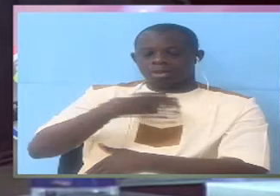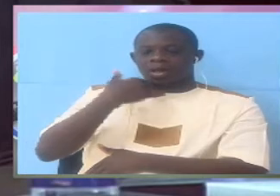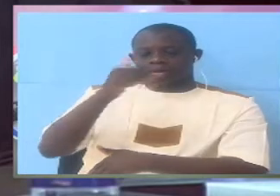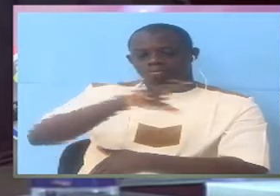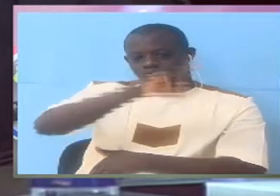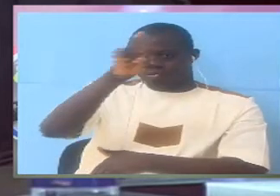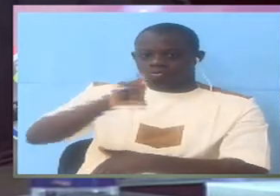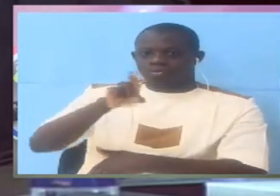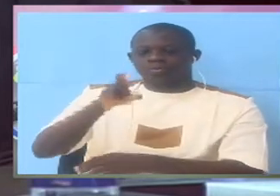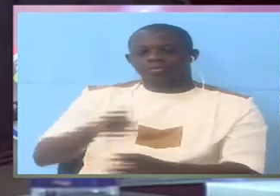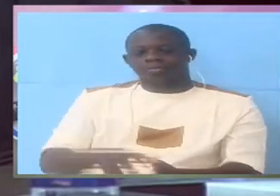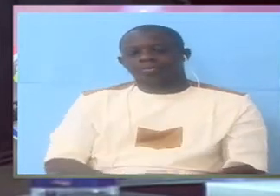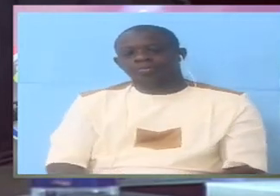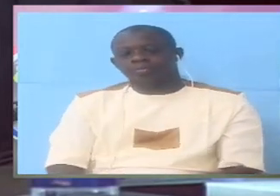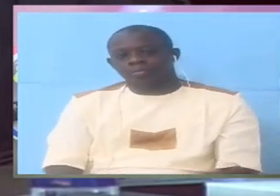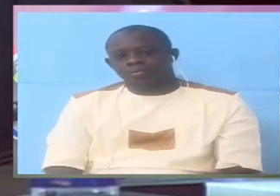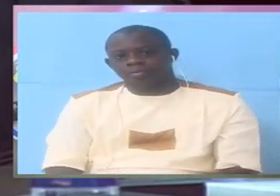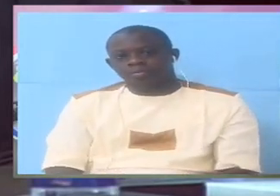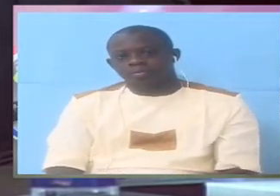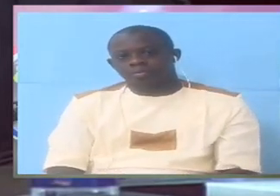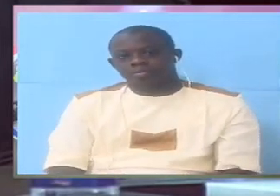NIA.